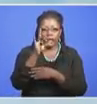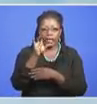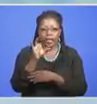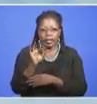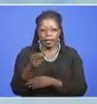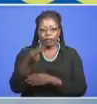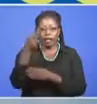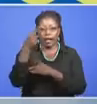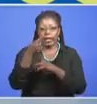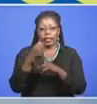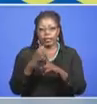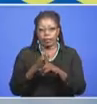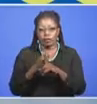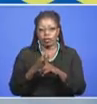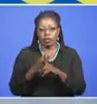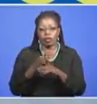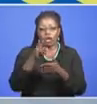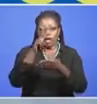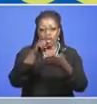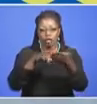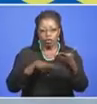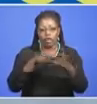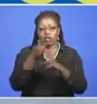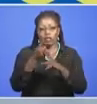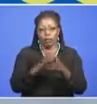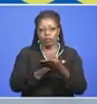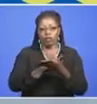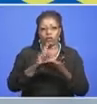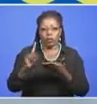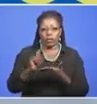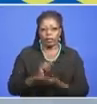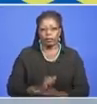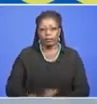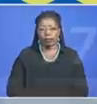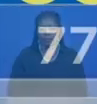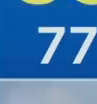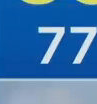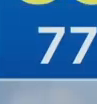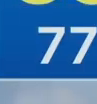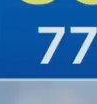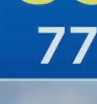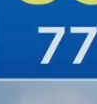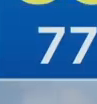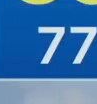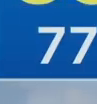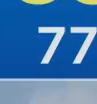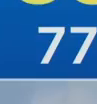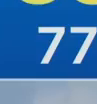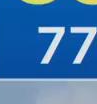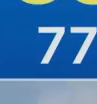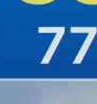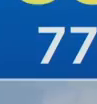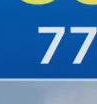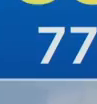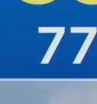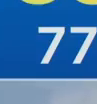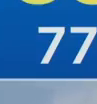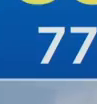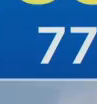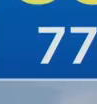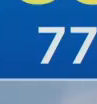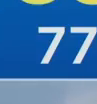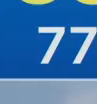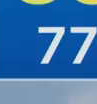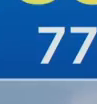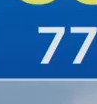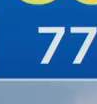high temperature. And the seven-day forecast will unfold like this, around 89 right through the seven-day cycle. We're going to keep you in the upper 70s during